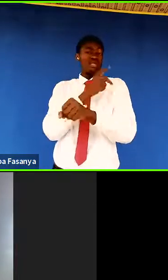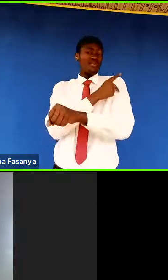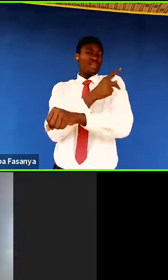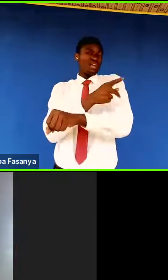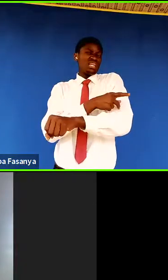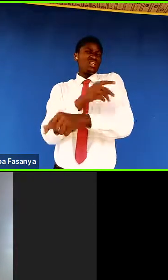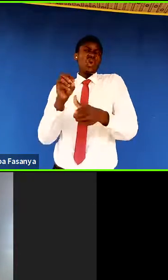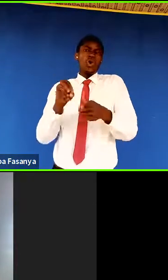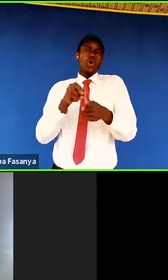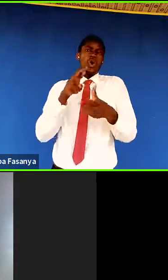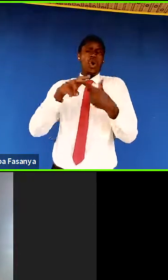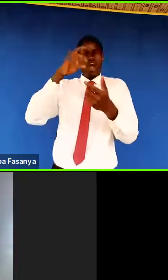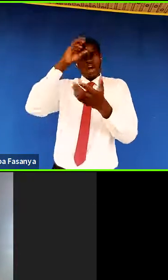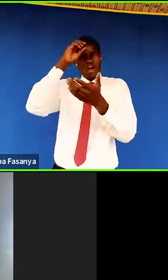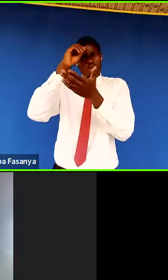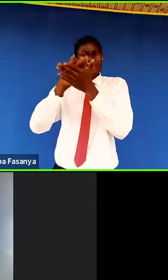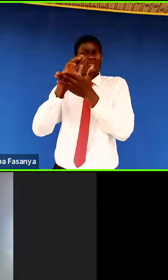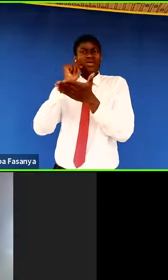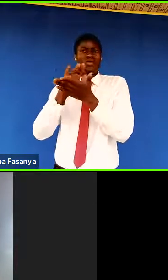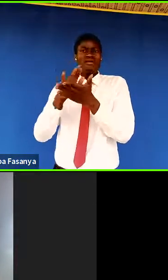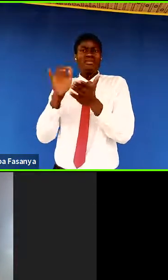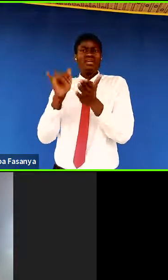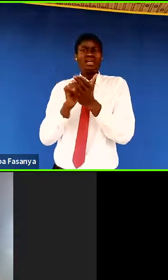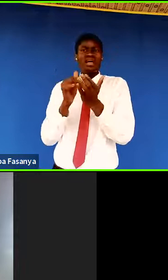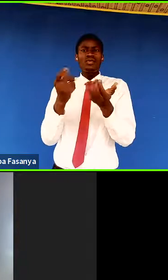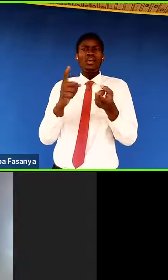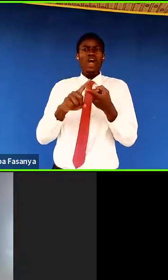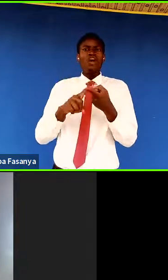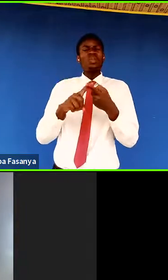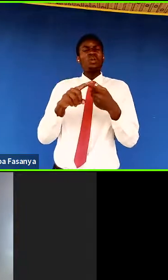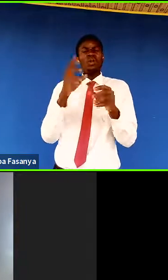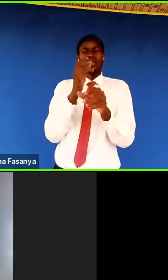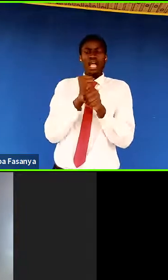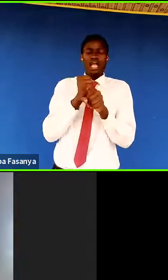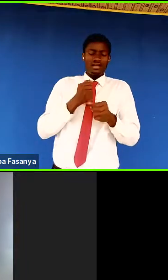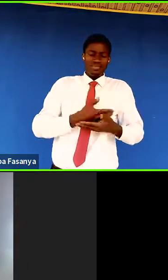should begin to live with, so that